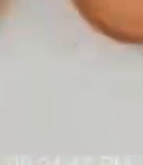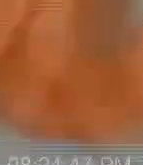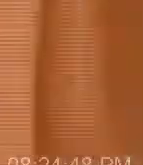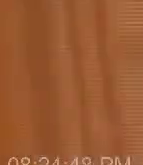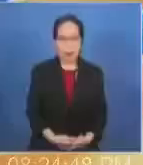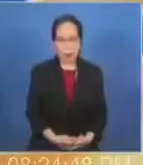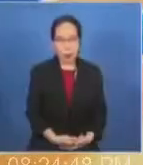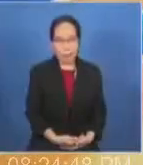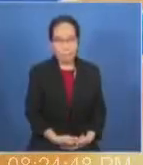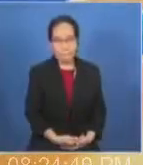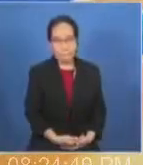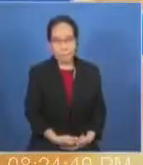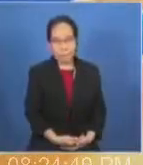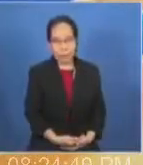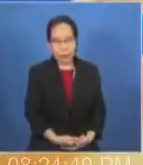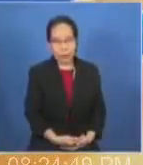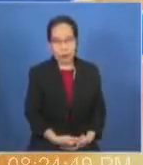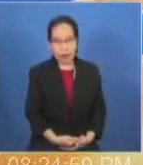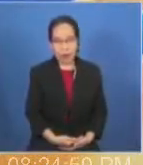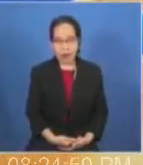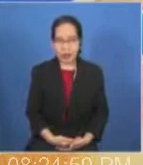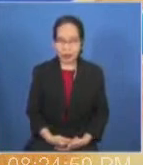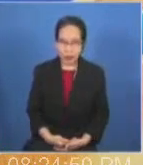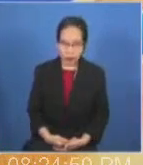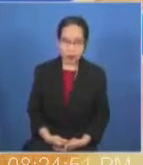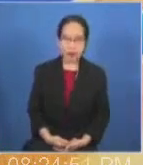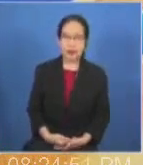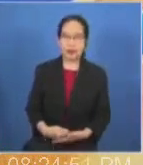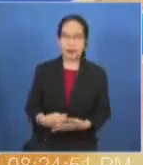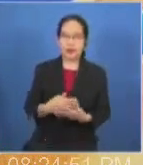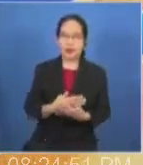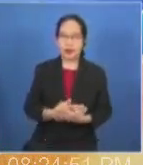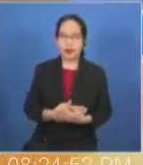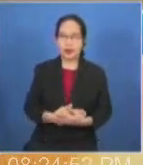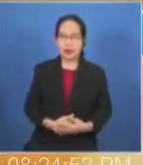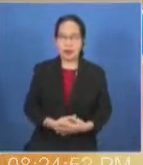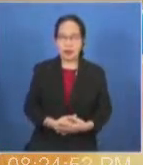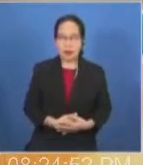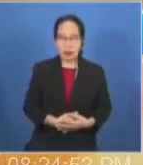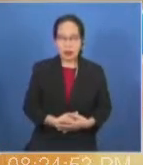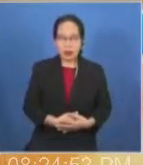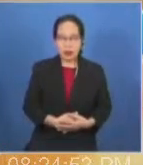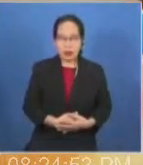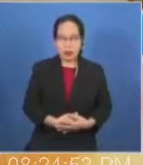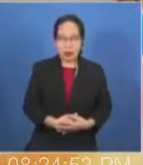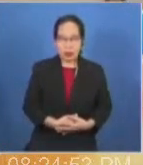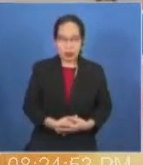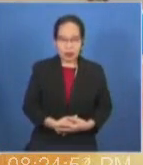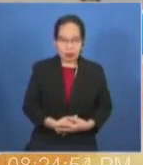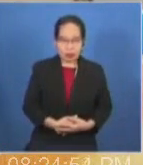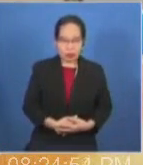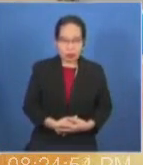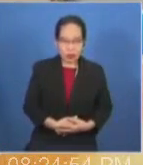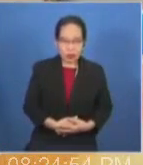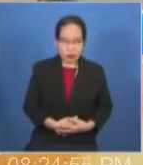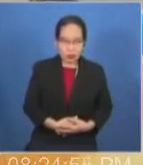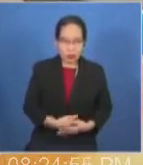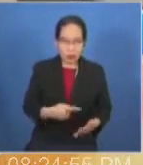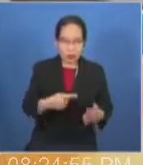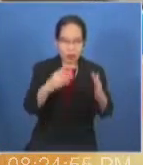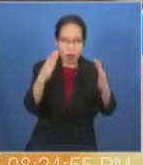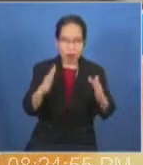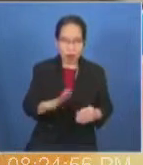Thank you. Napakaraming alaala nitong bahay na